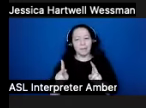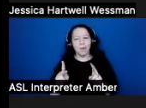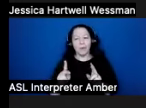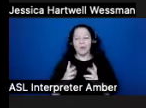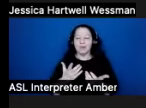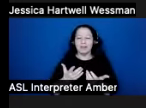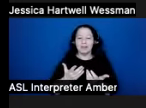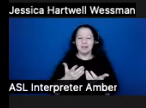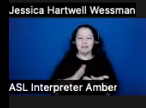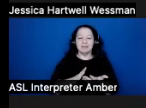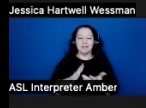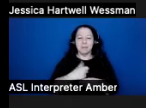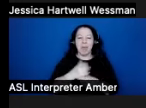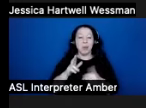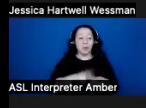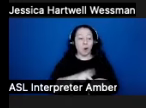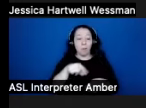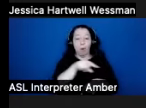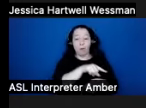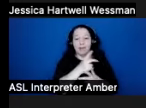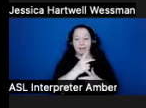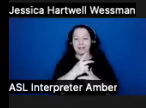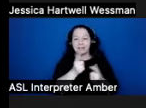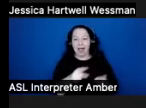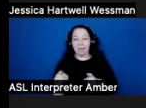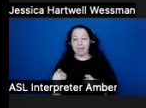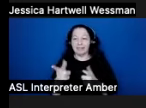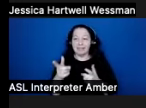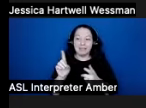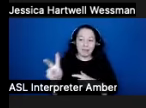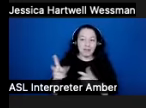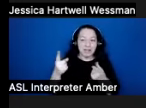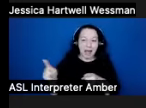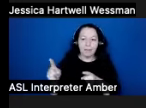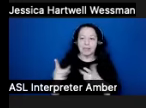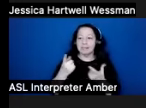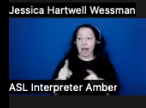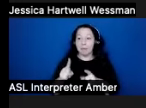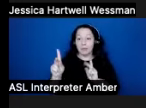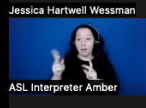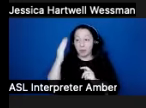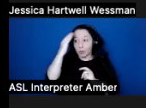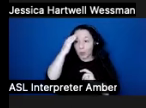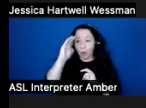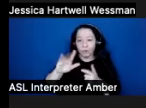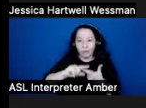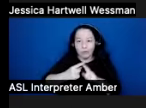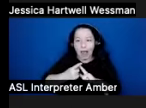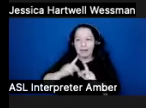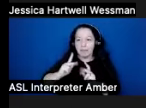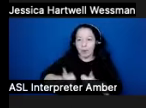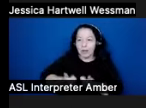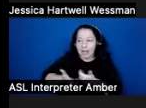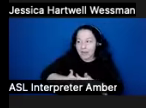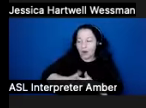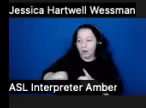almost normalize, like, domestic violence happens and it happens to your neighbors and it happens to your friends, and it's okay to talk about it and it's okay to seek help